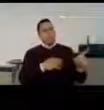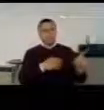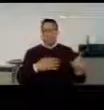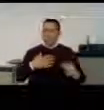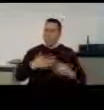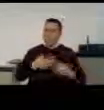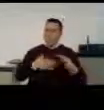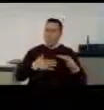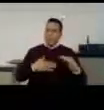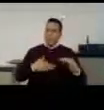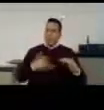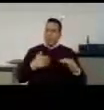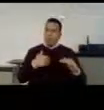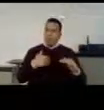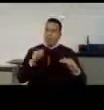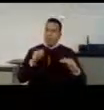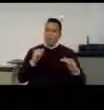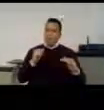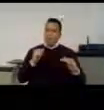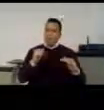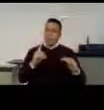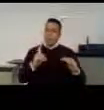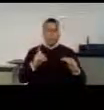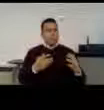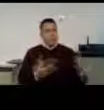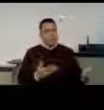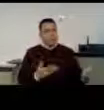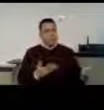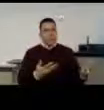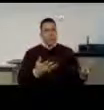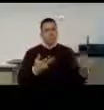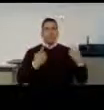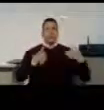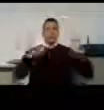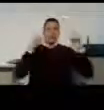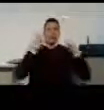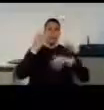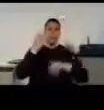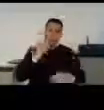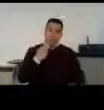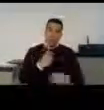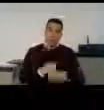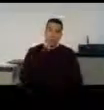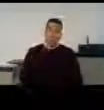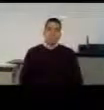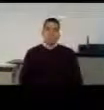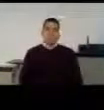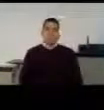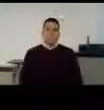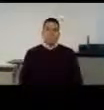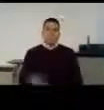And so I think that's why relationships are such a huge part of the work.